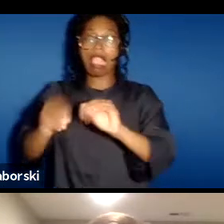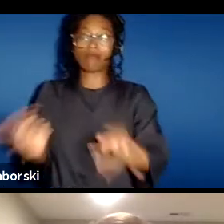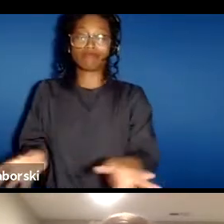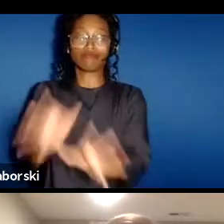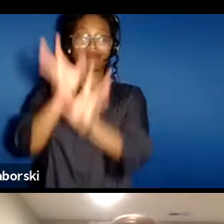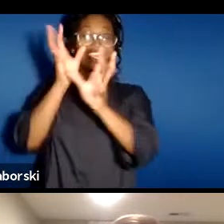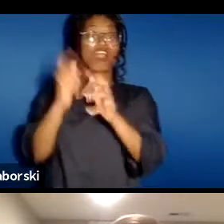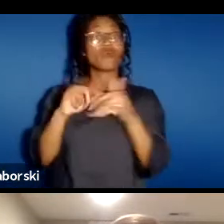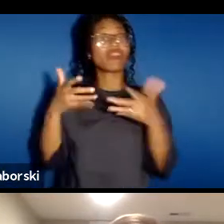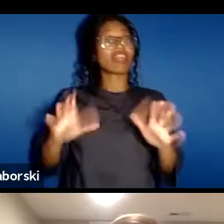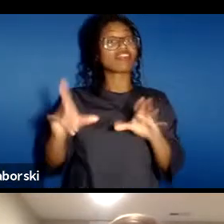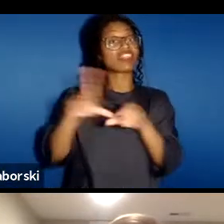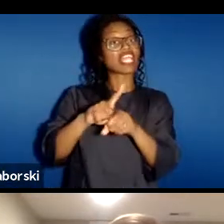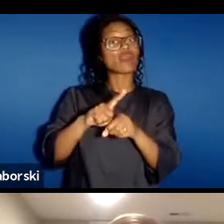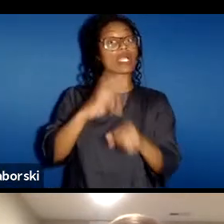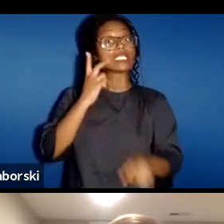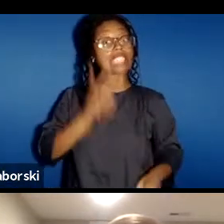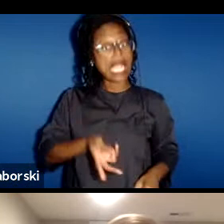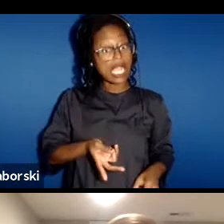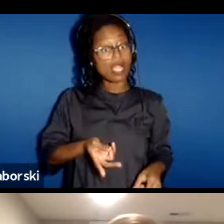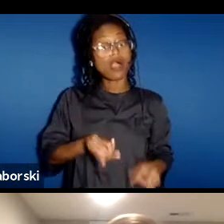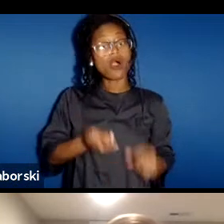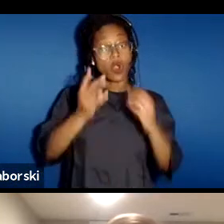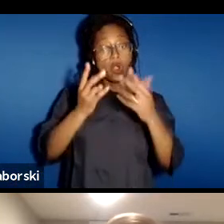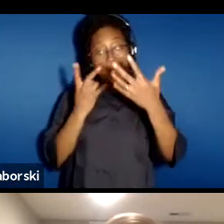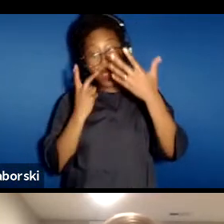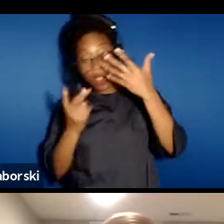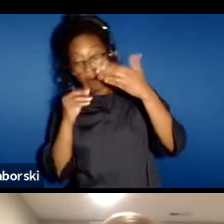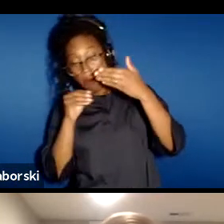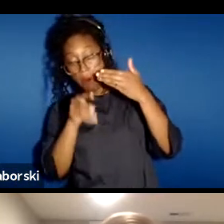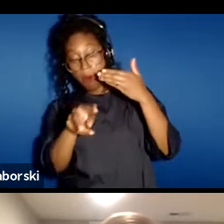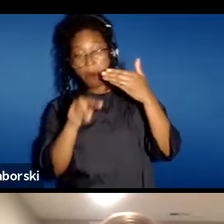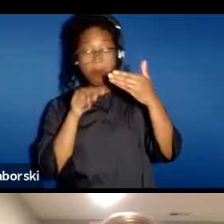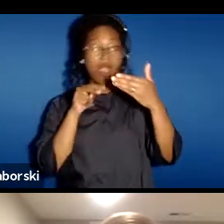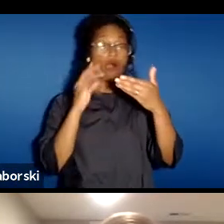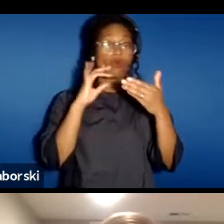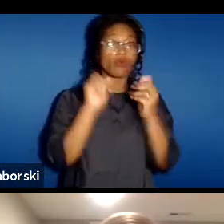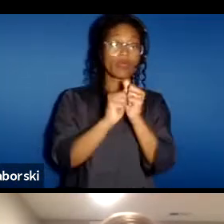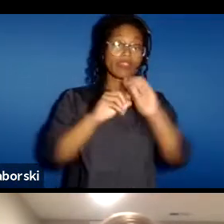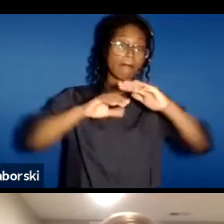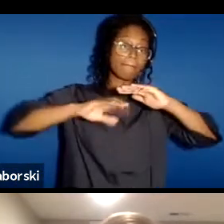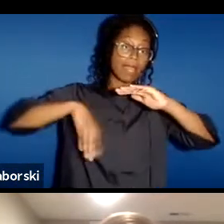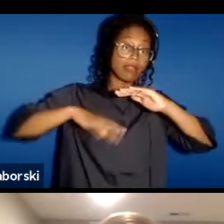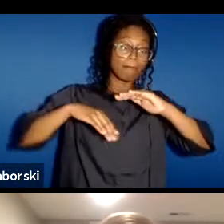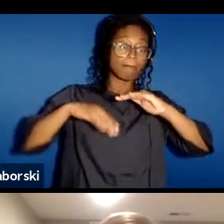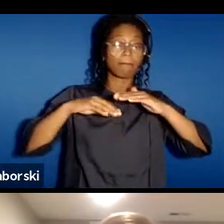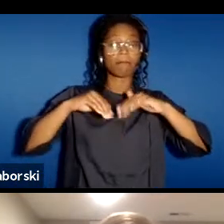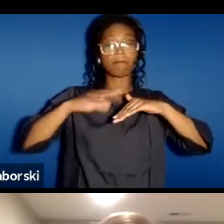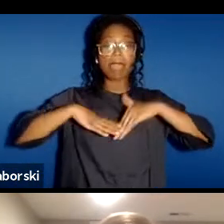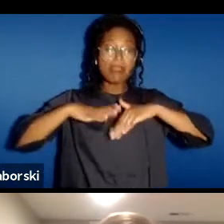let the liquid shine through with, very minimal, elegant